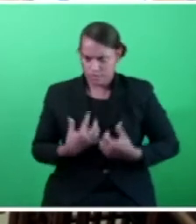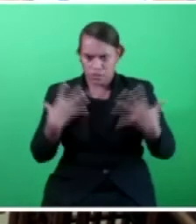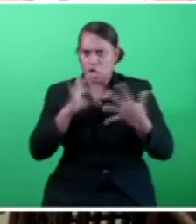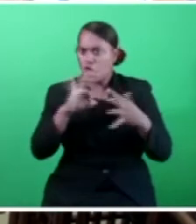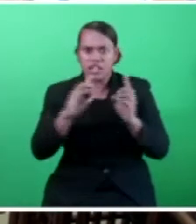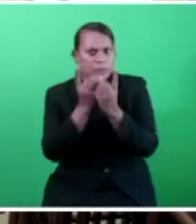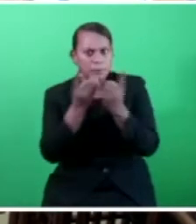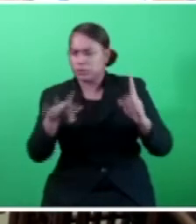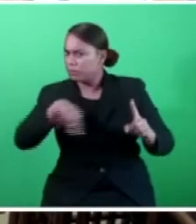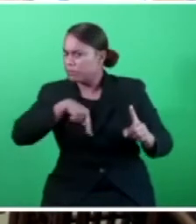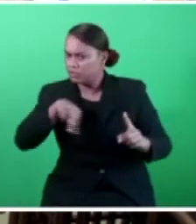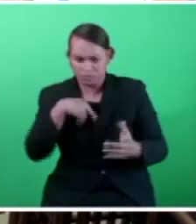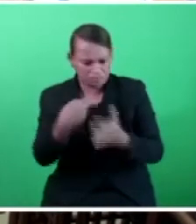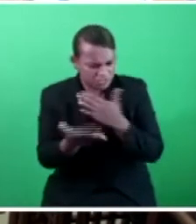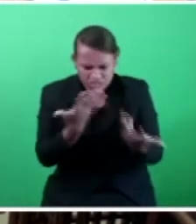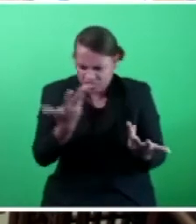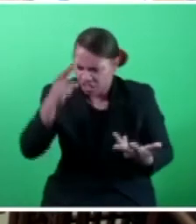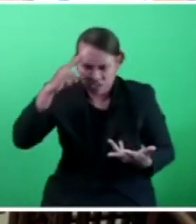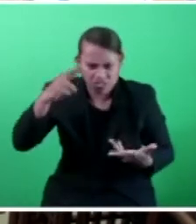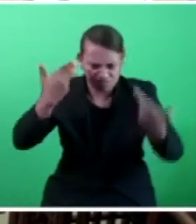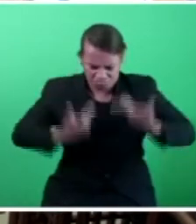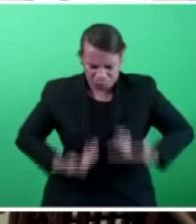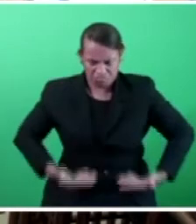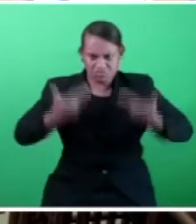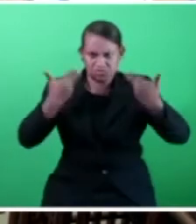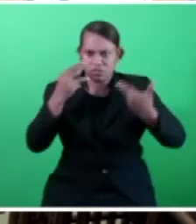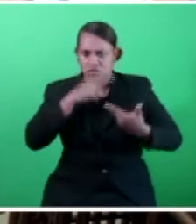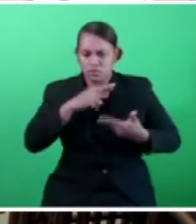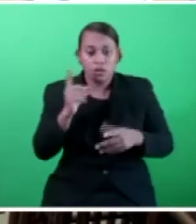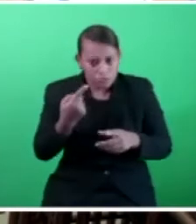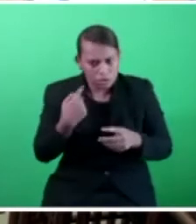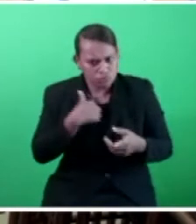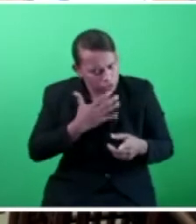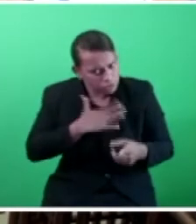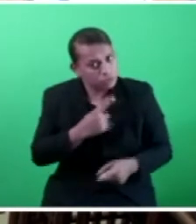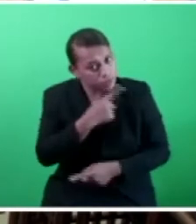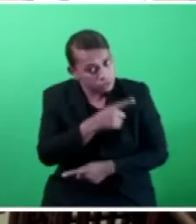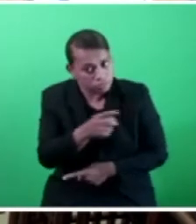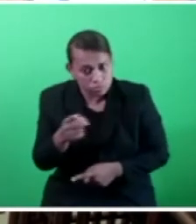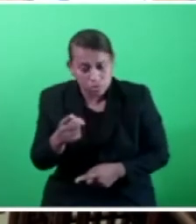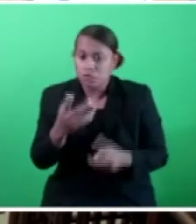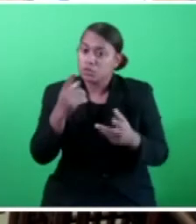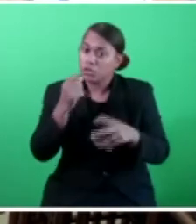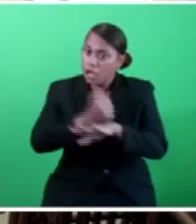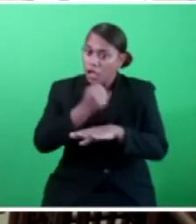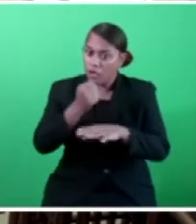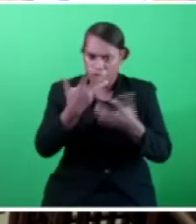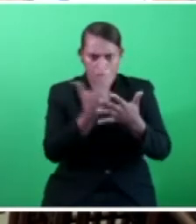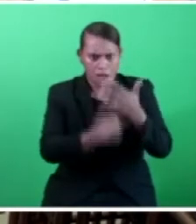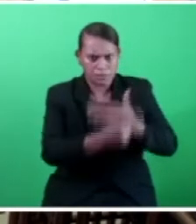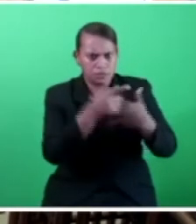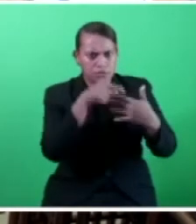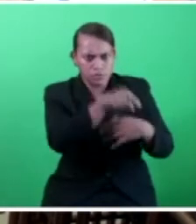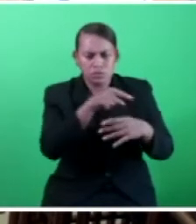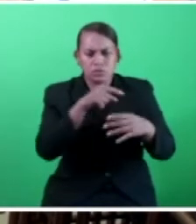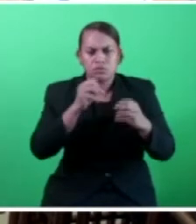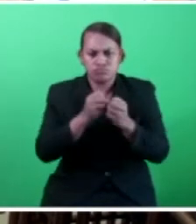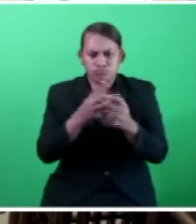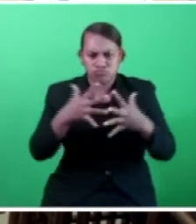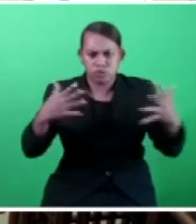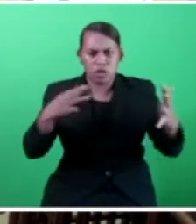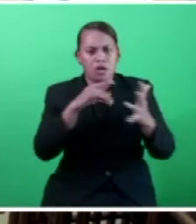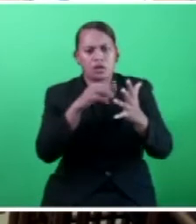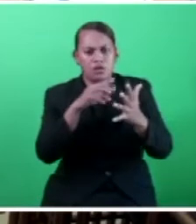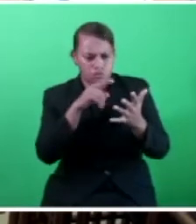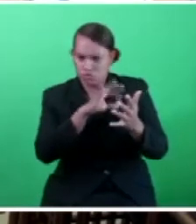or nationality. Just happened to make its origin from mainland China, and we must not discriminate either.